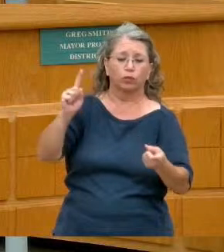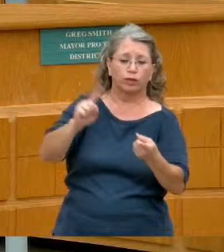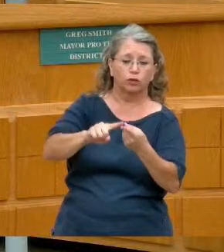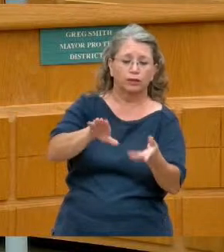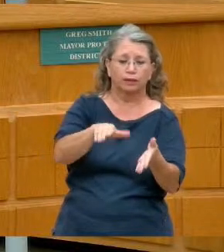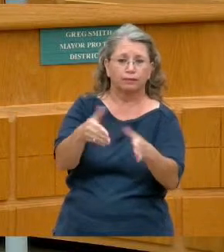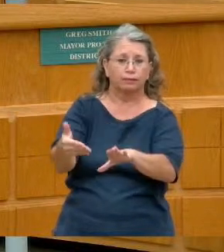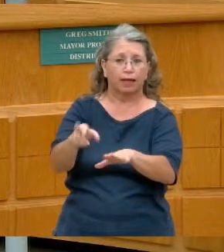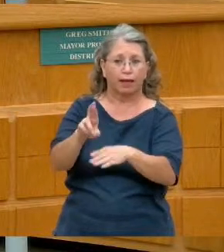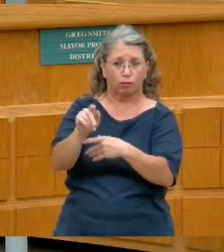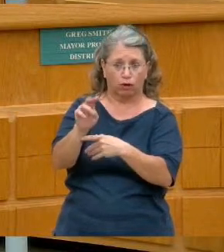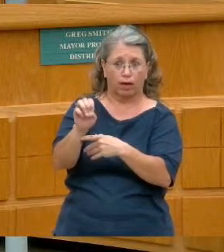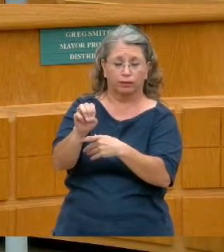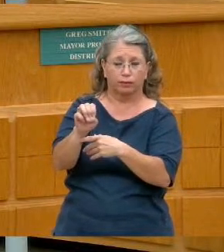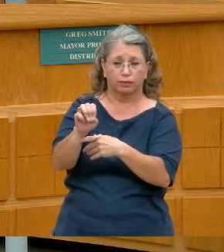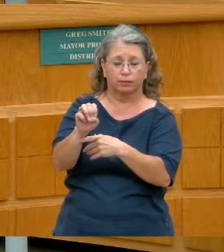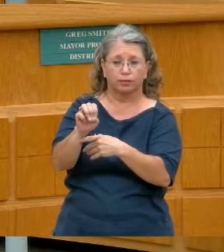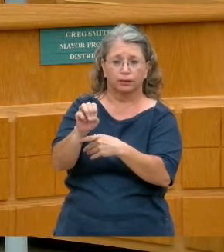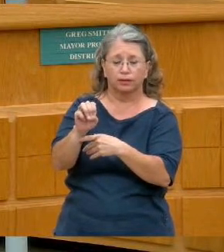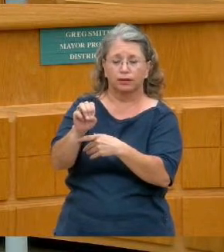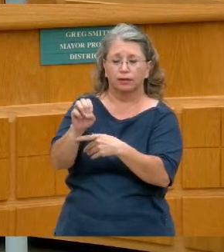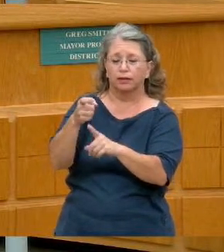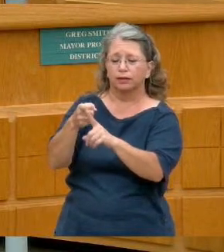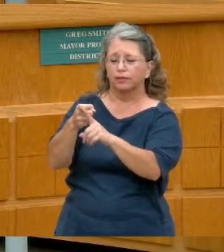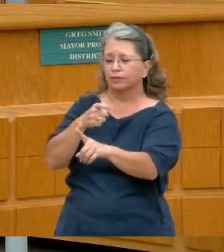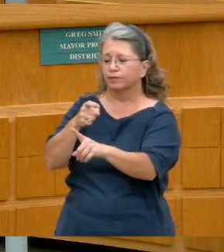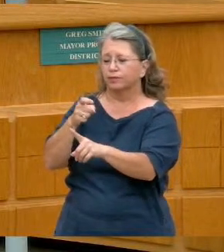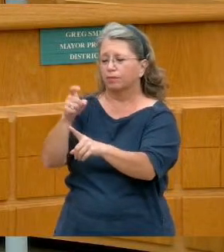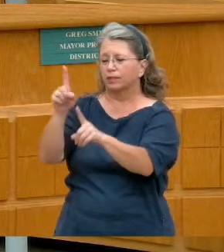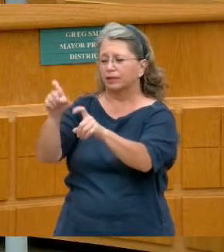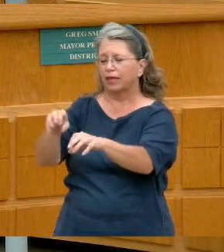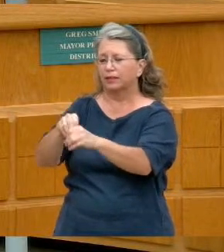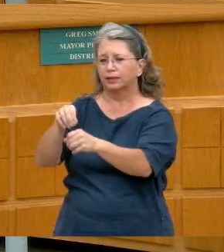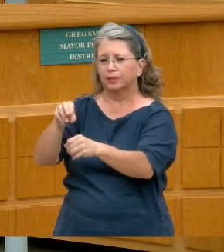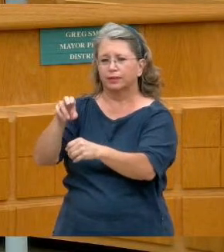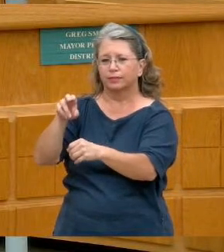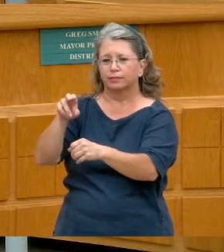rate, according to this Oxford University in UK.